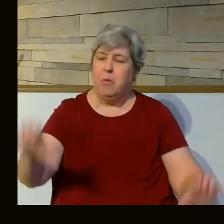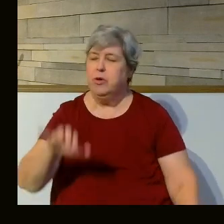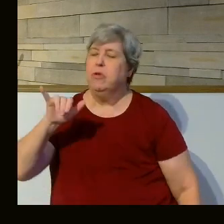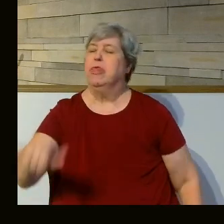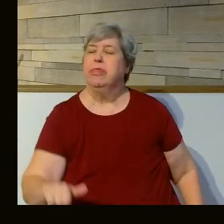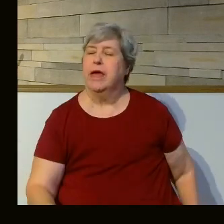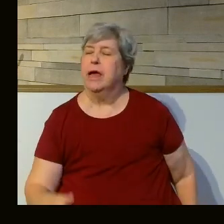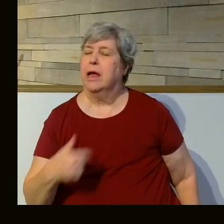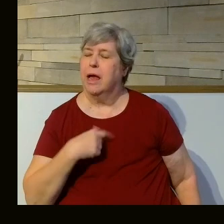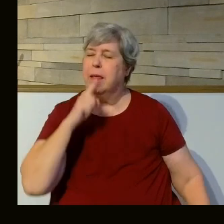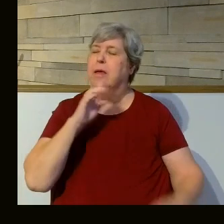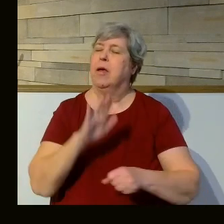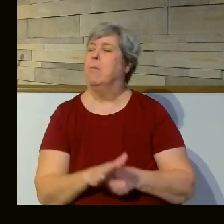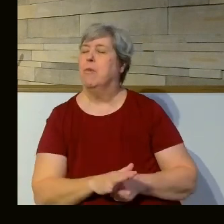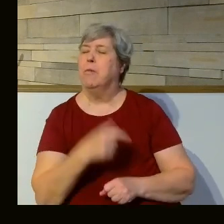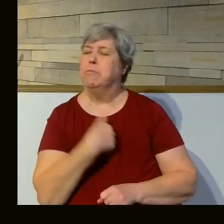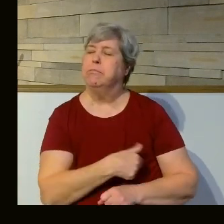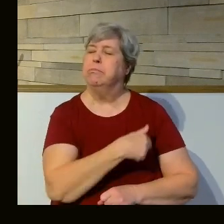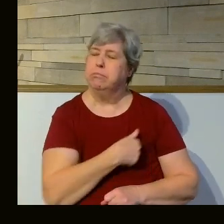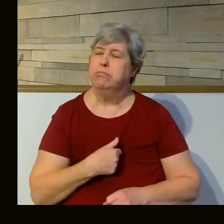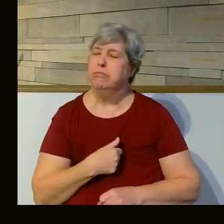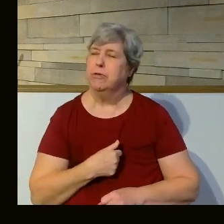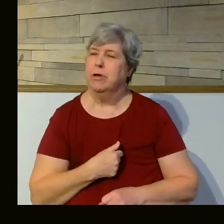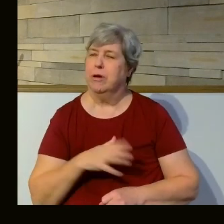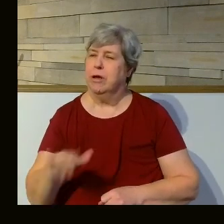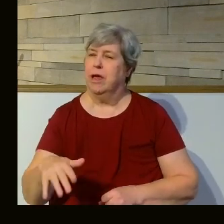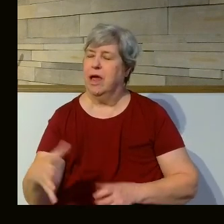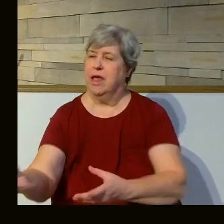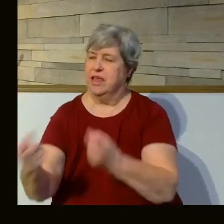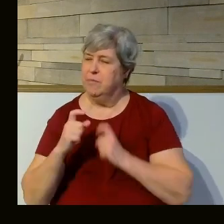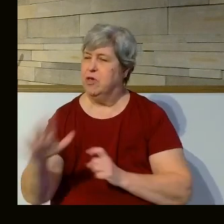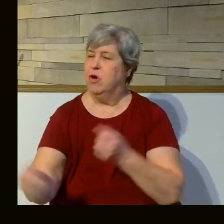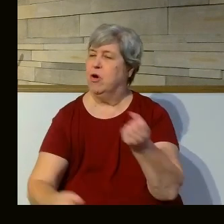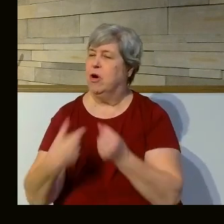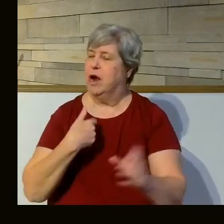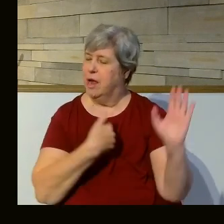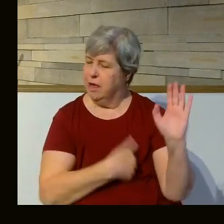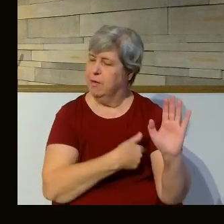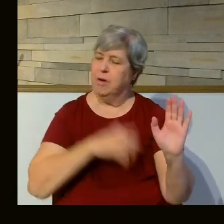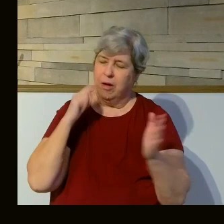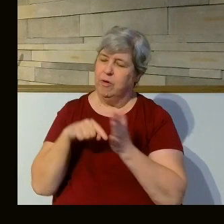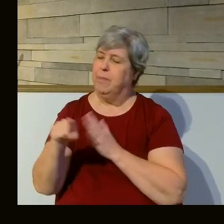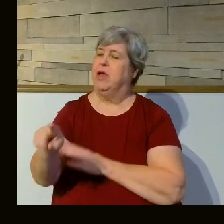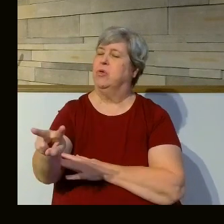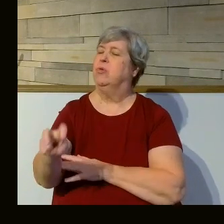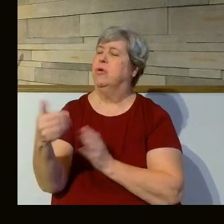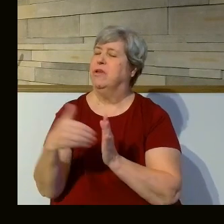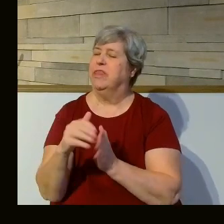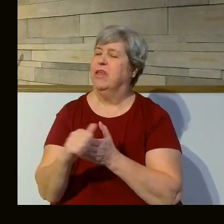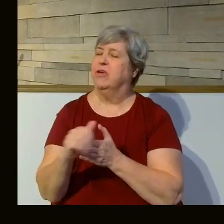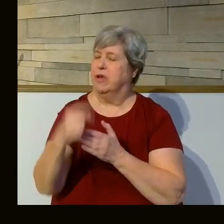you here. I will promise I am going, let me have your car, and I promise I'm going to pay you